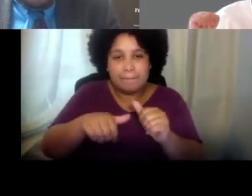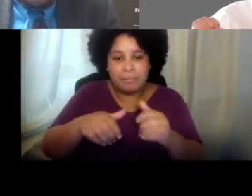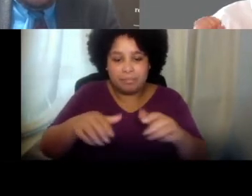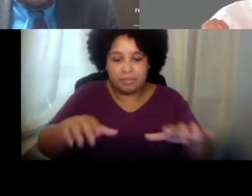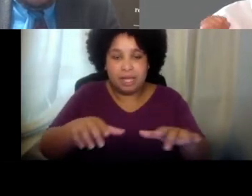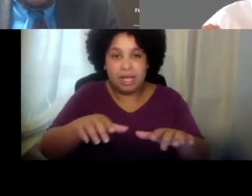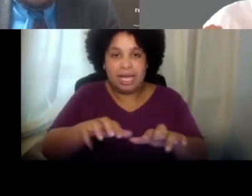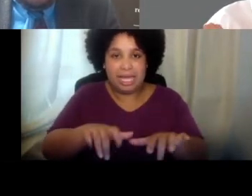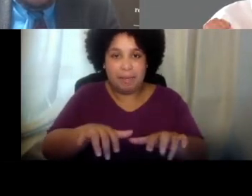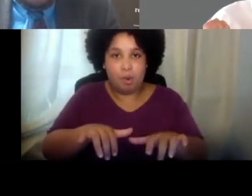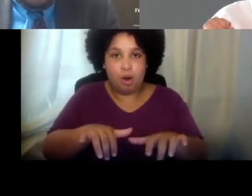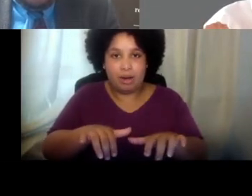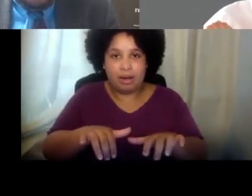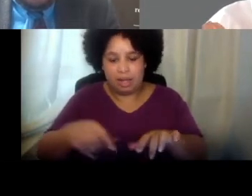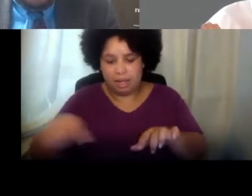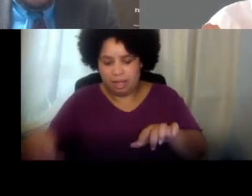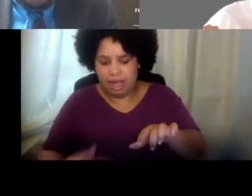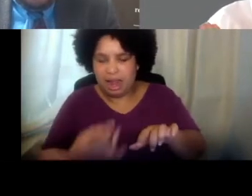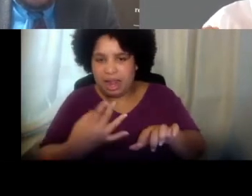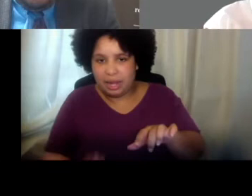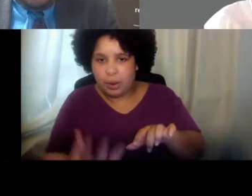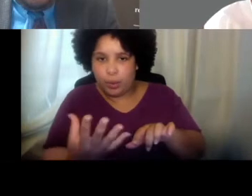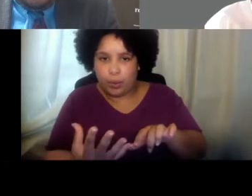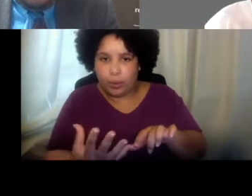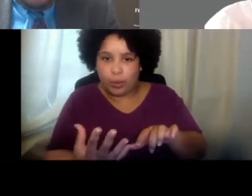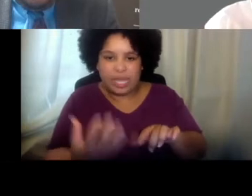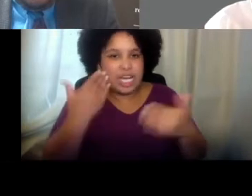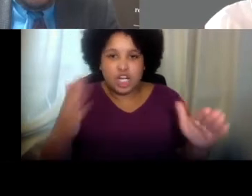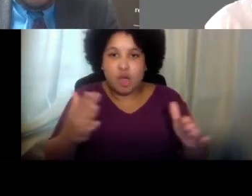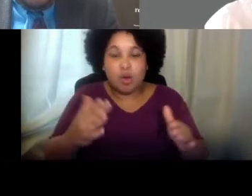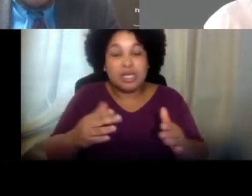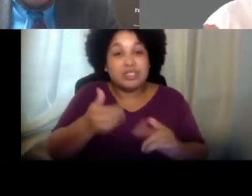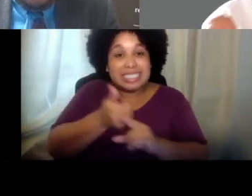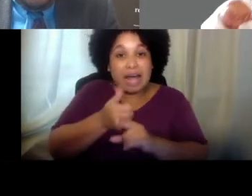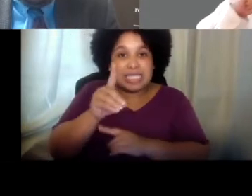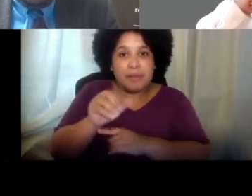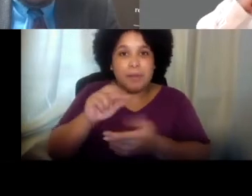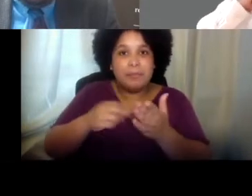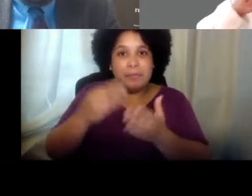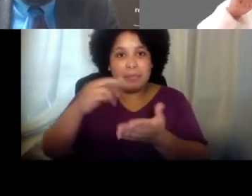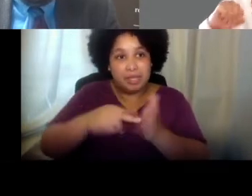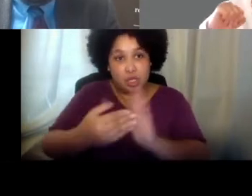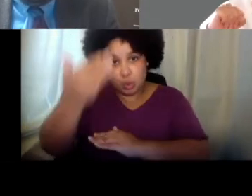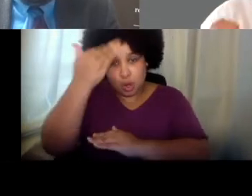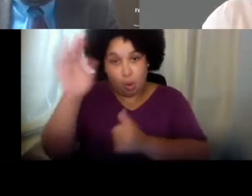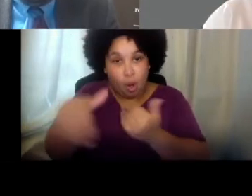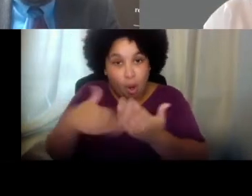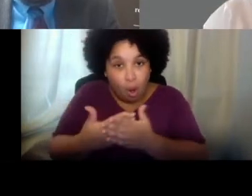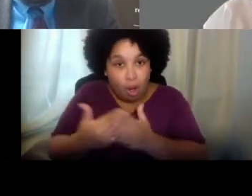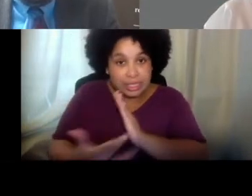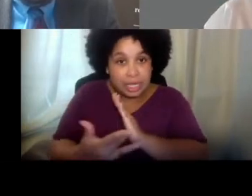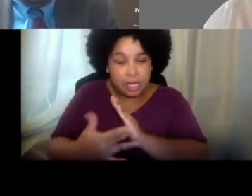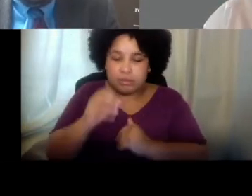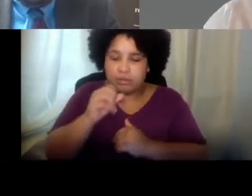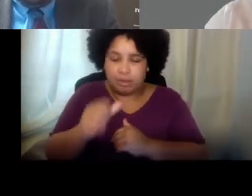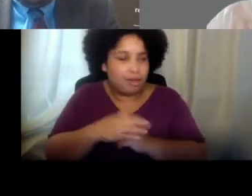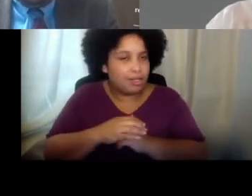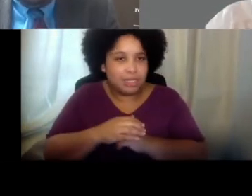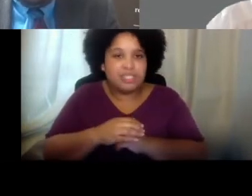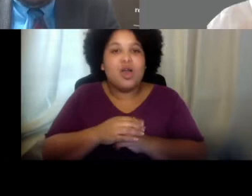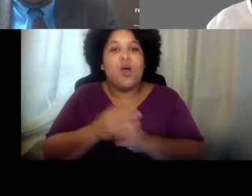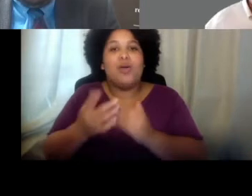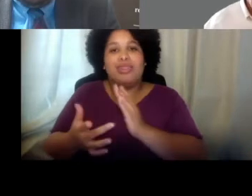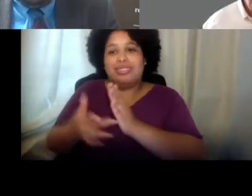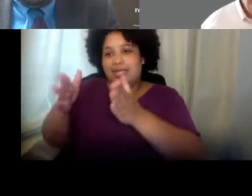So even though you're disabled doesn't mean you know all the technology. And what we found out when our techie went over to his home during